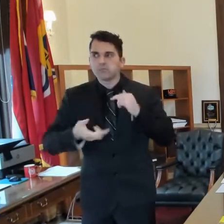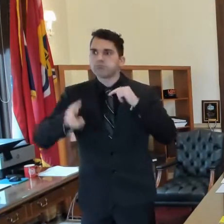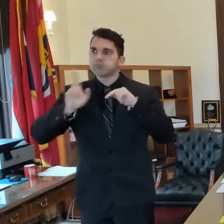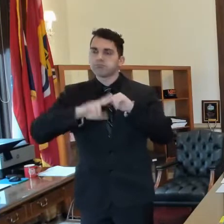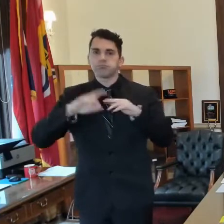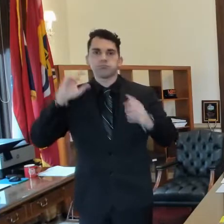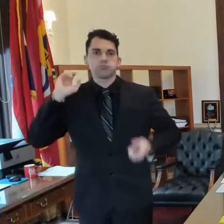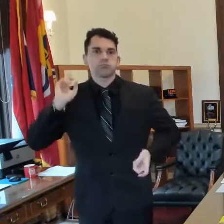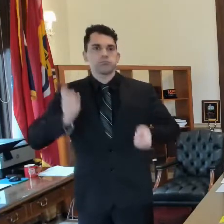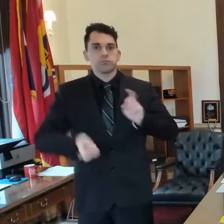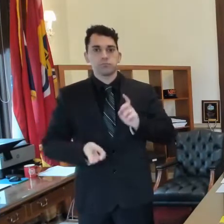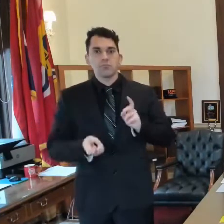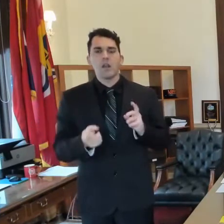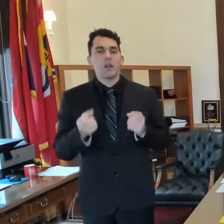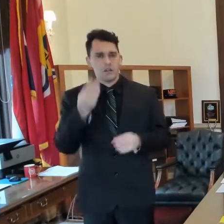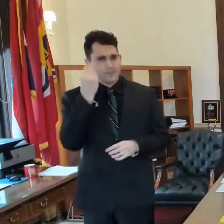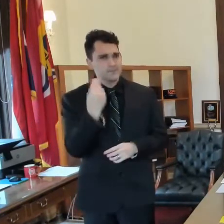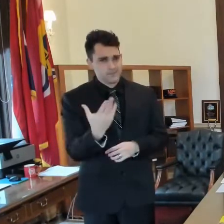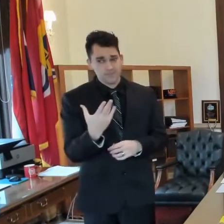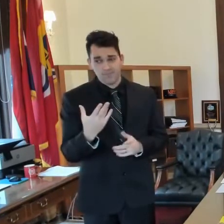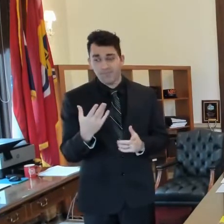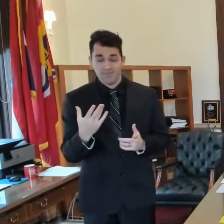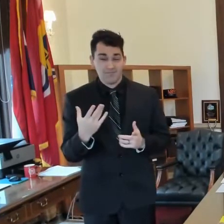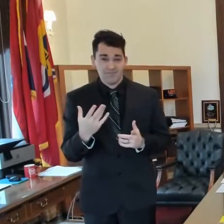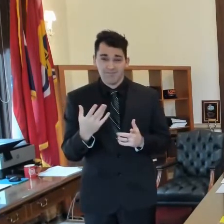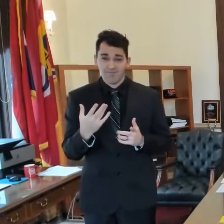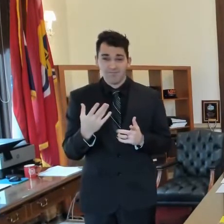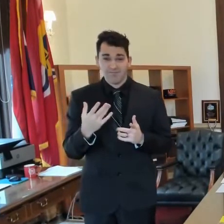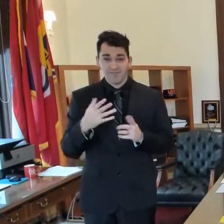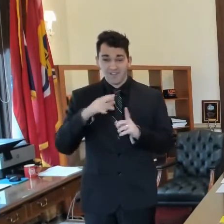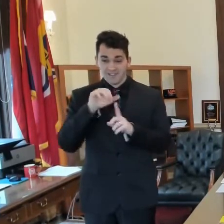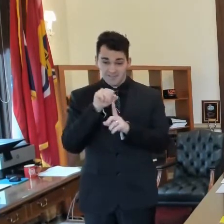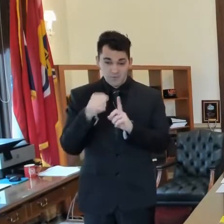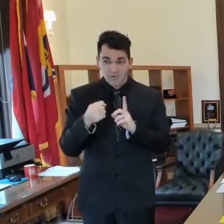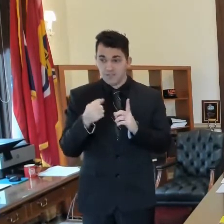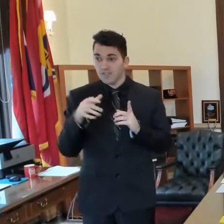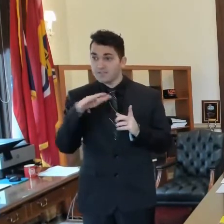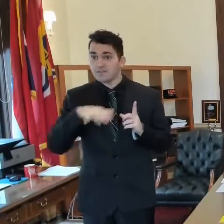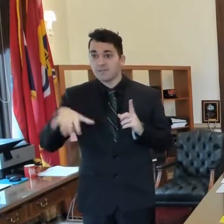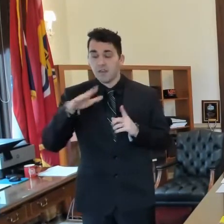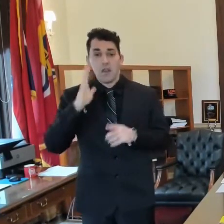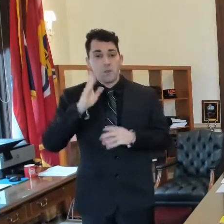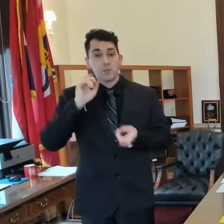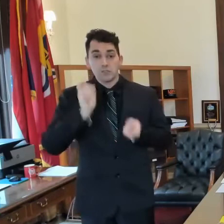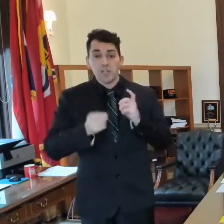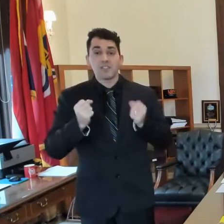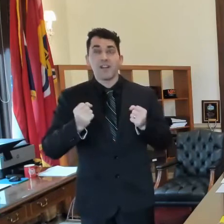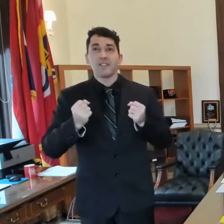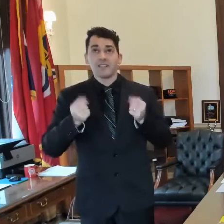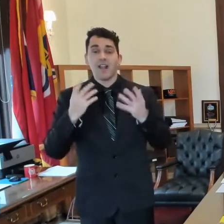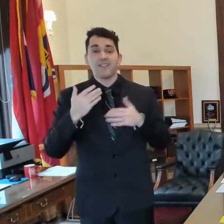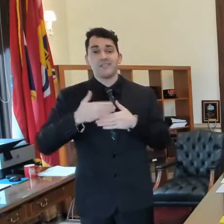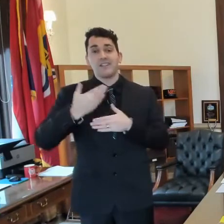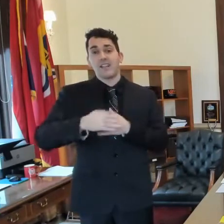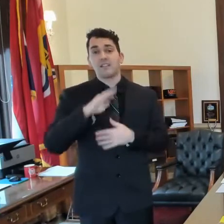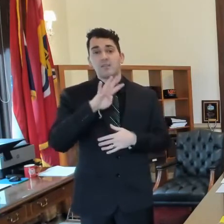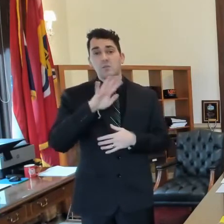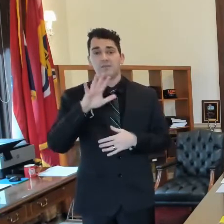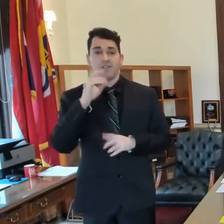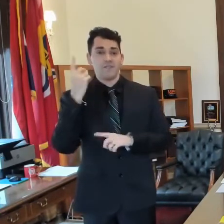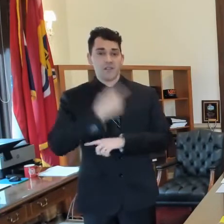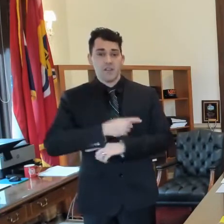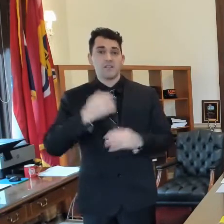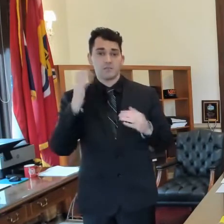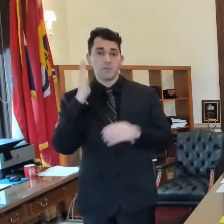change a lot just in the next 30 to 45 days. The challenge now